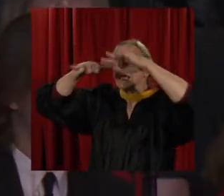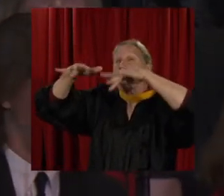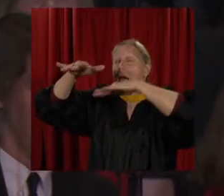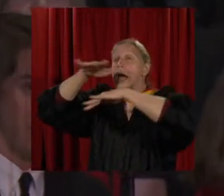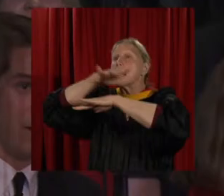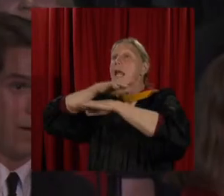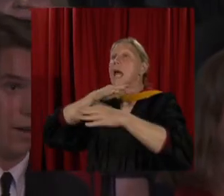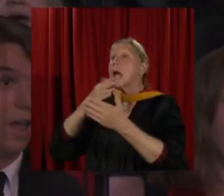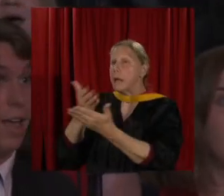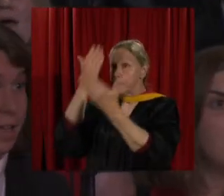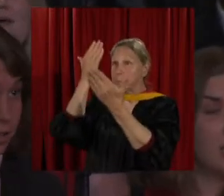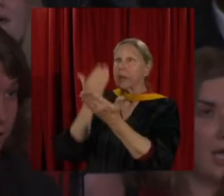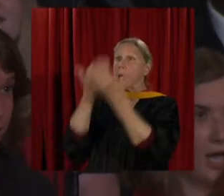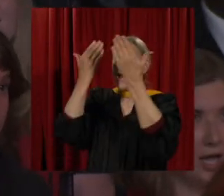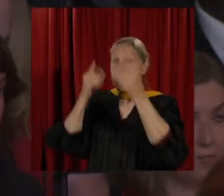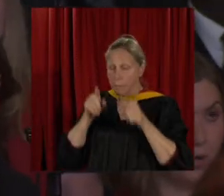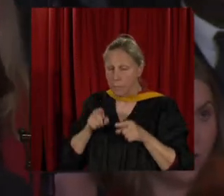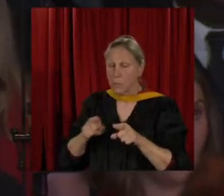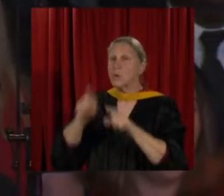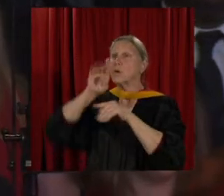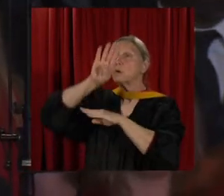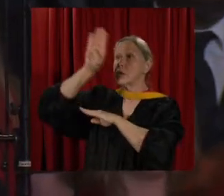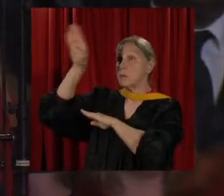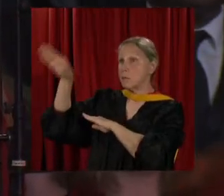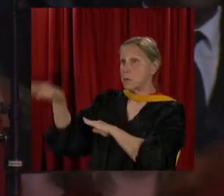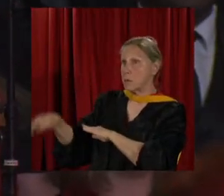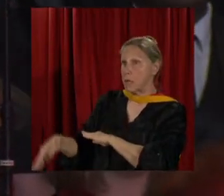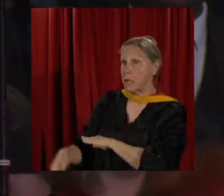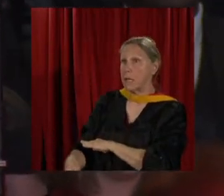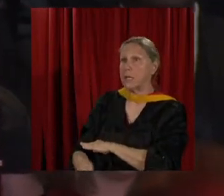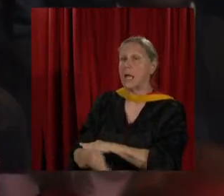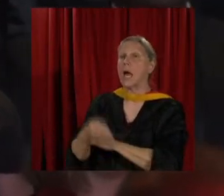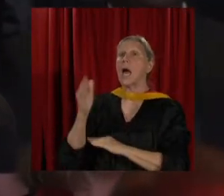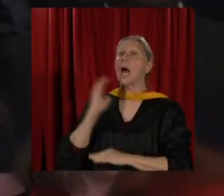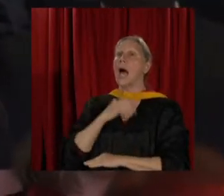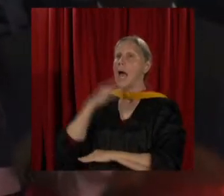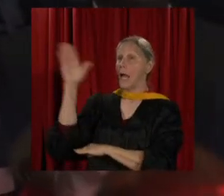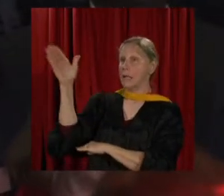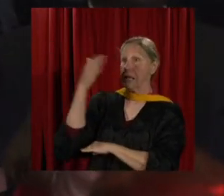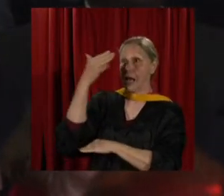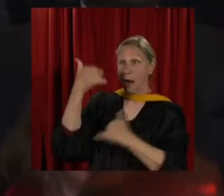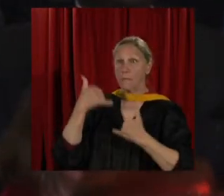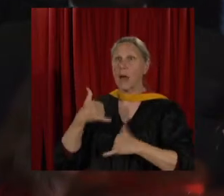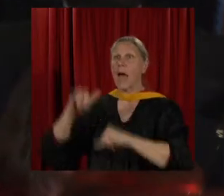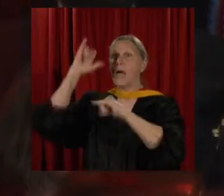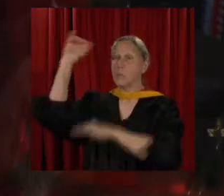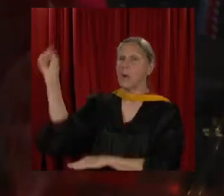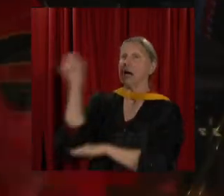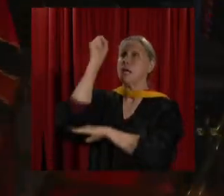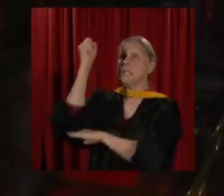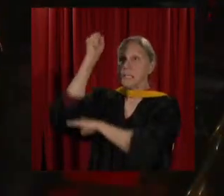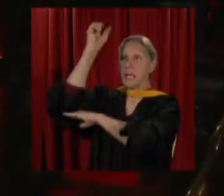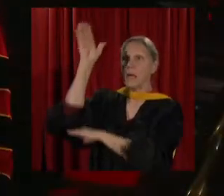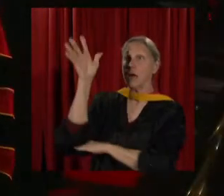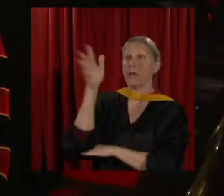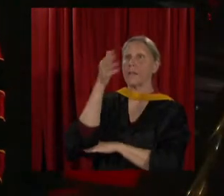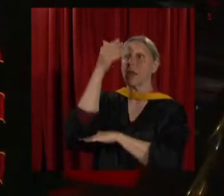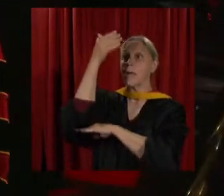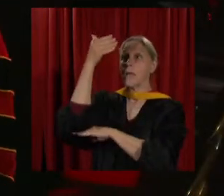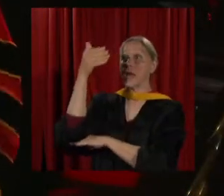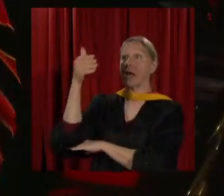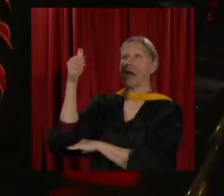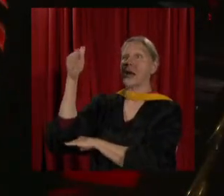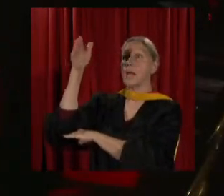bursting in air, gave proof through the night that our flag was still